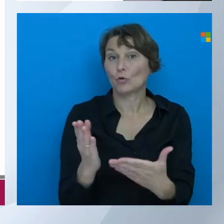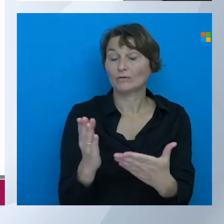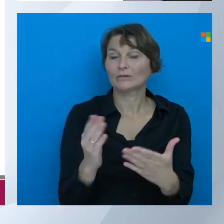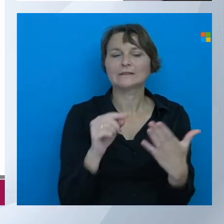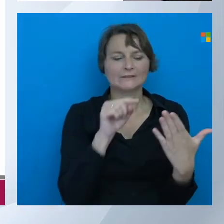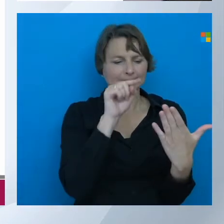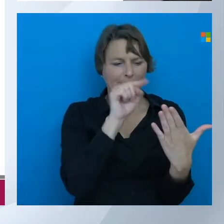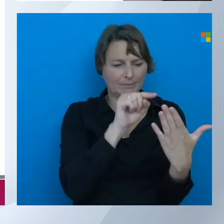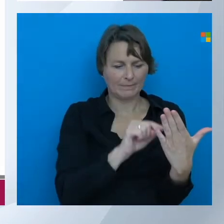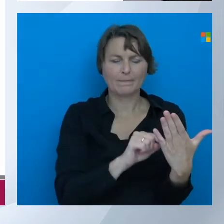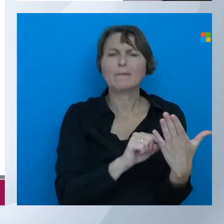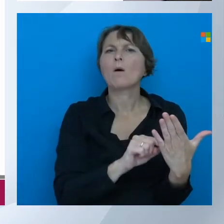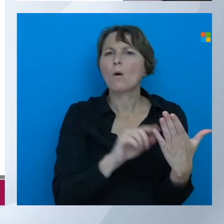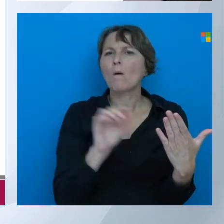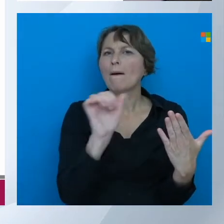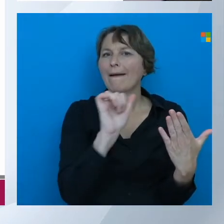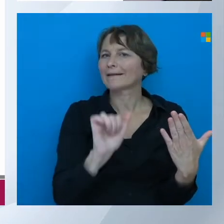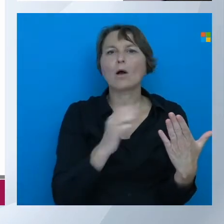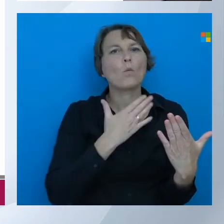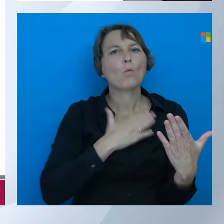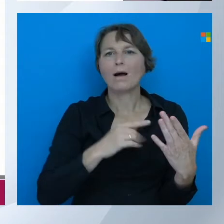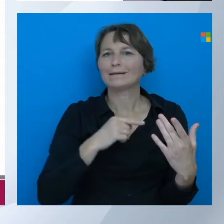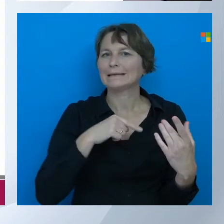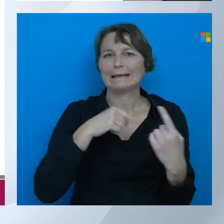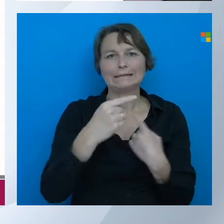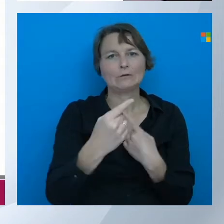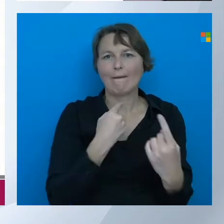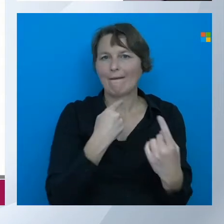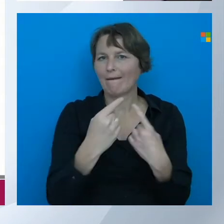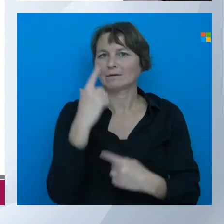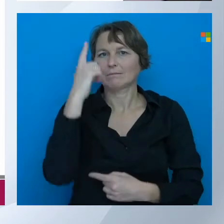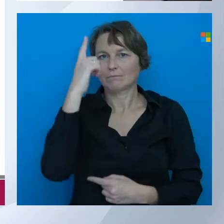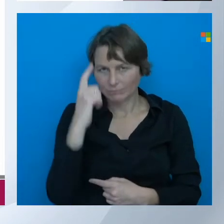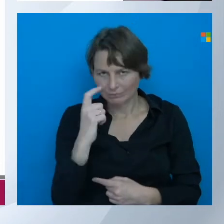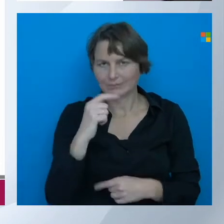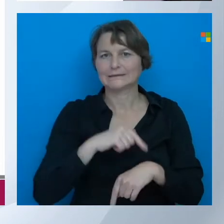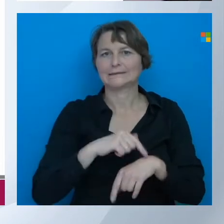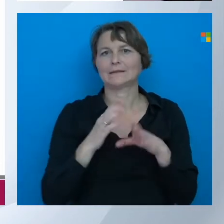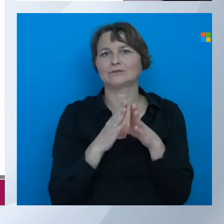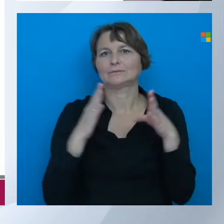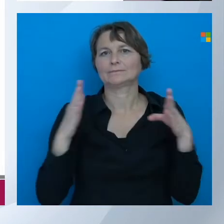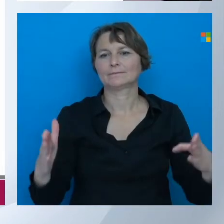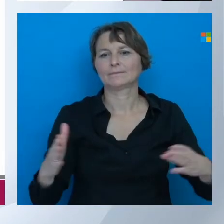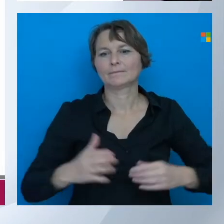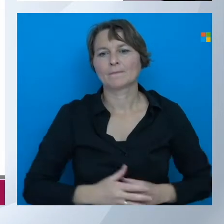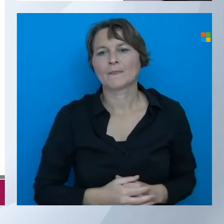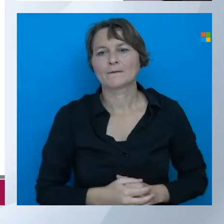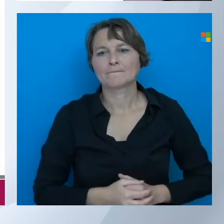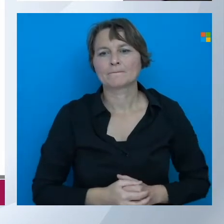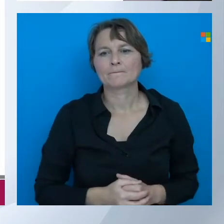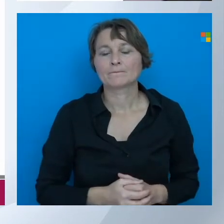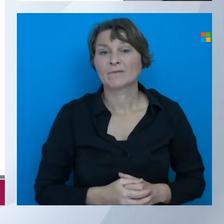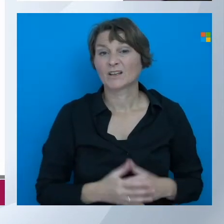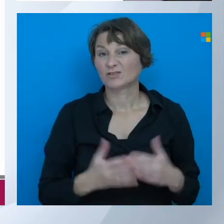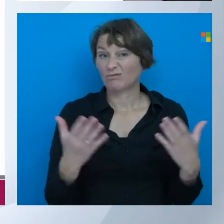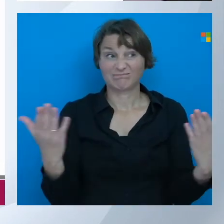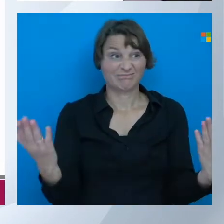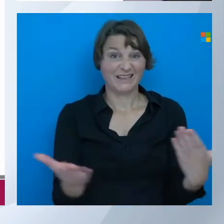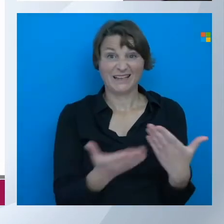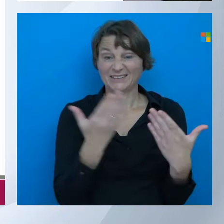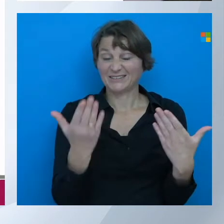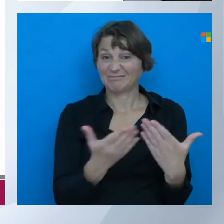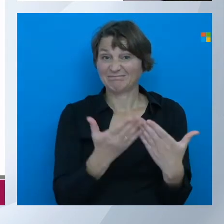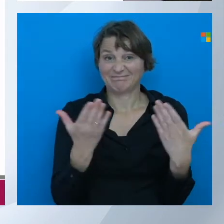a non-interactive start of my session. And easy as that, I have now a